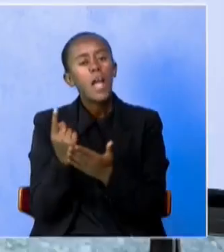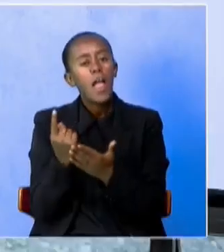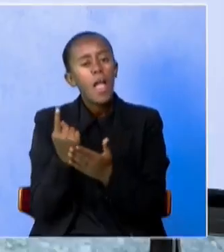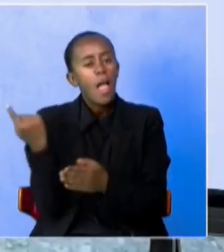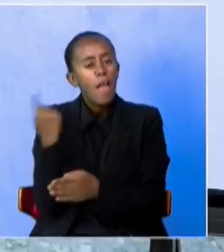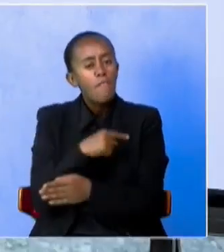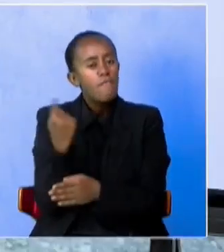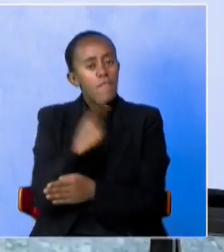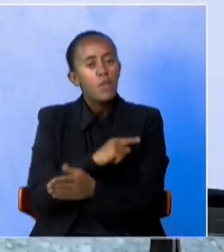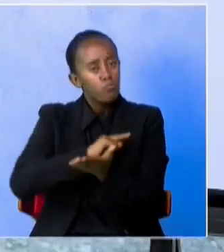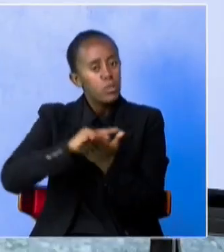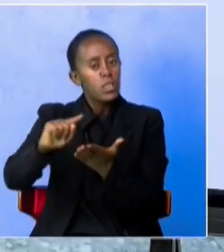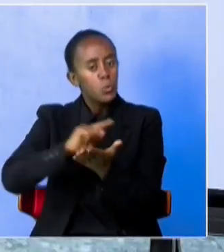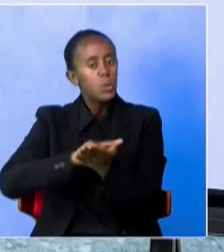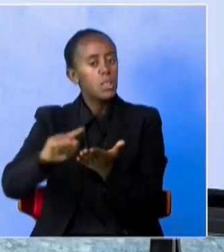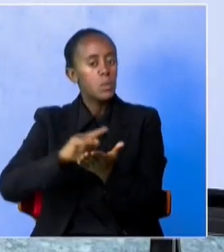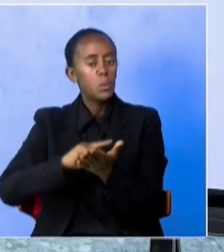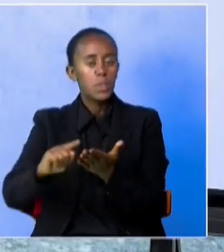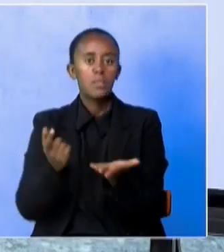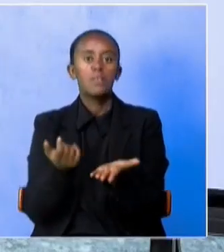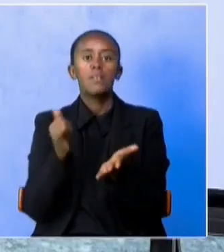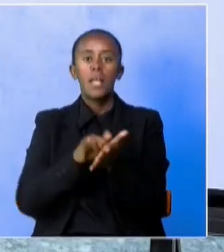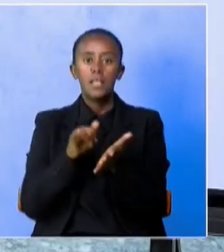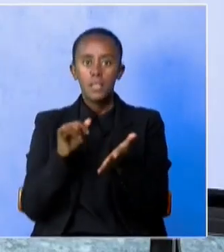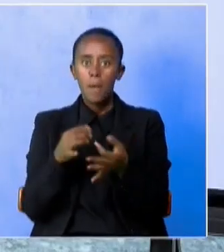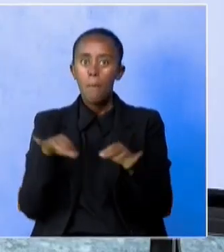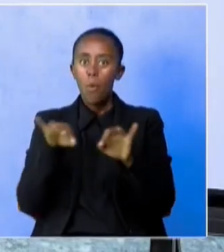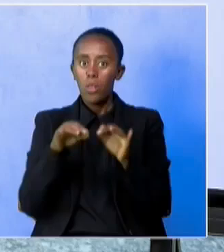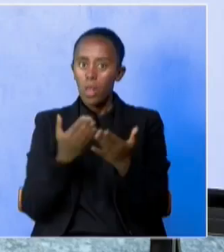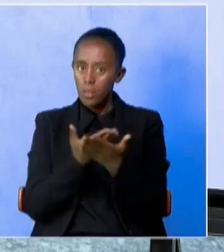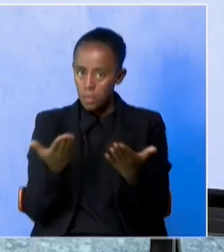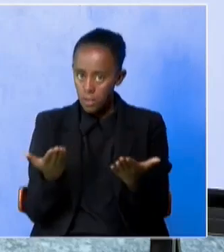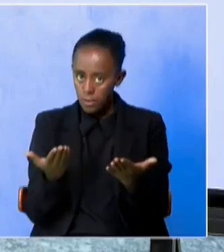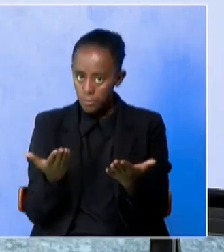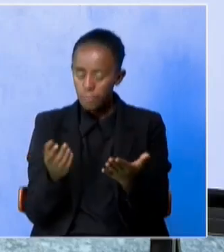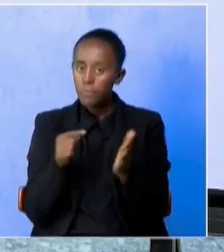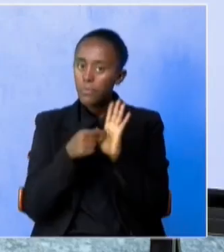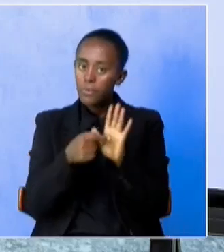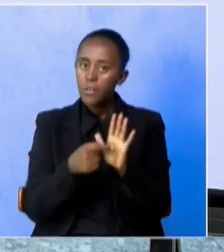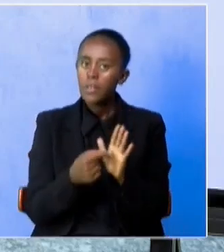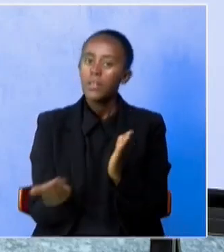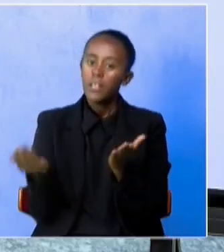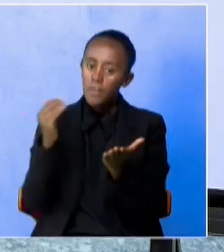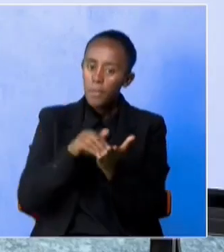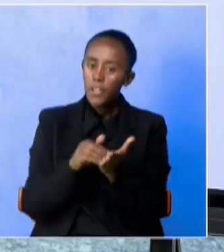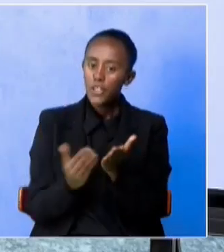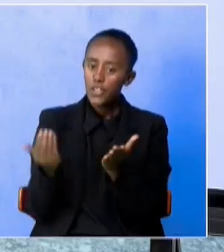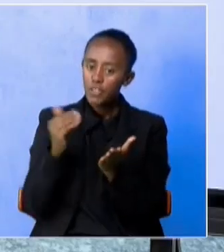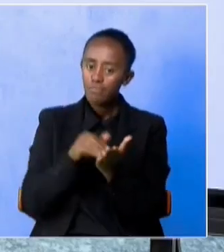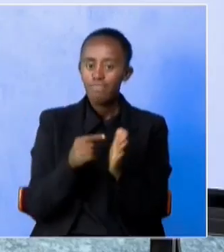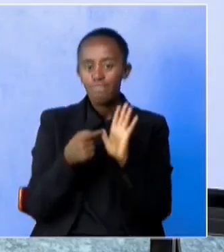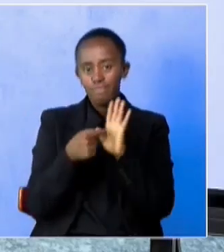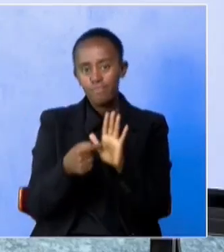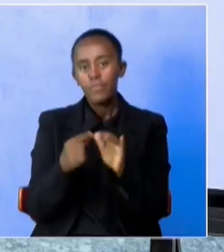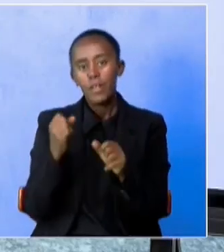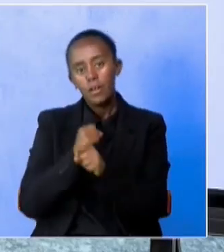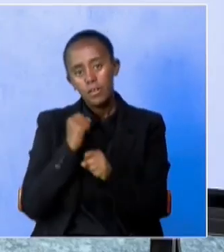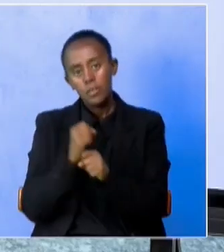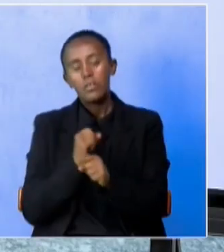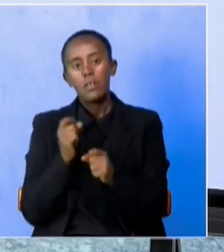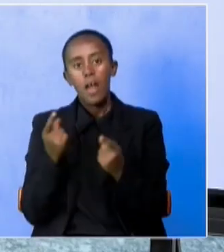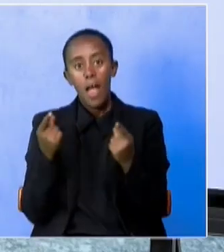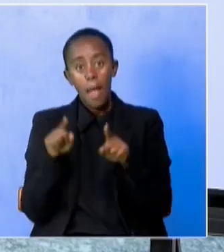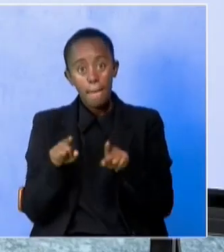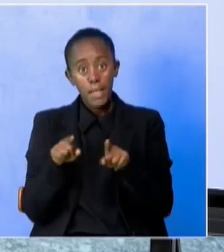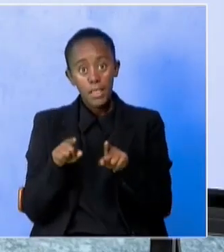importance here. It's showing us repetition. An action that is happened, but still happening,